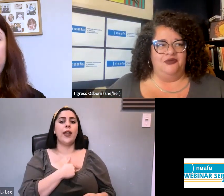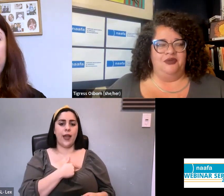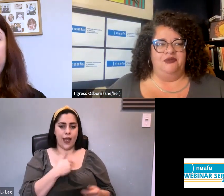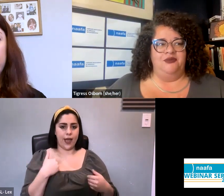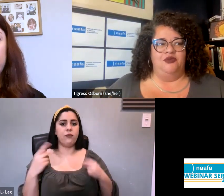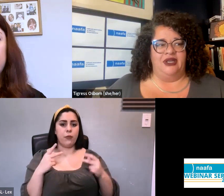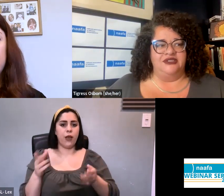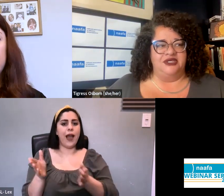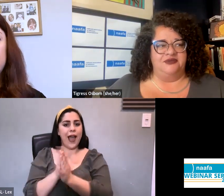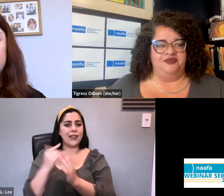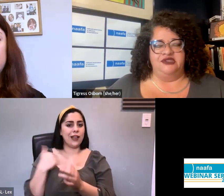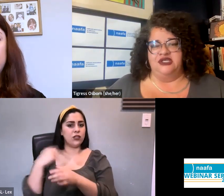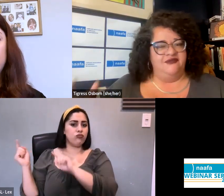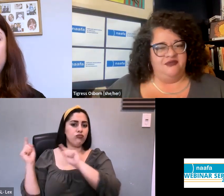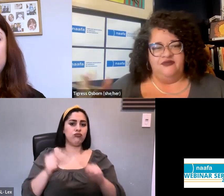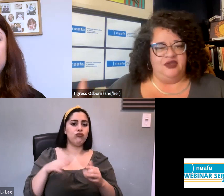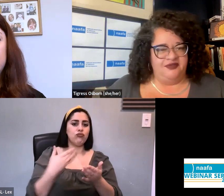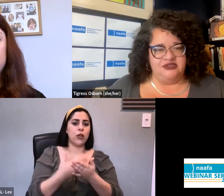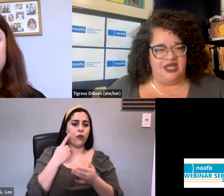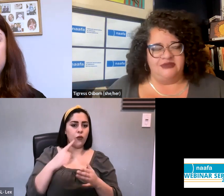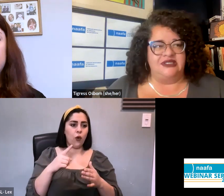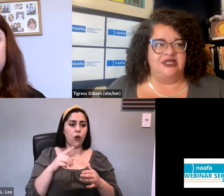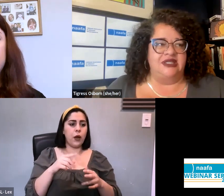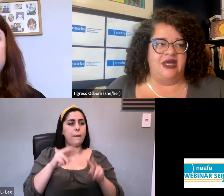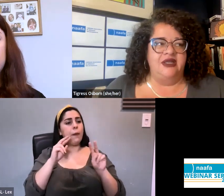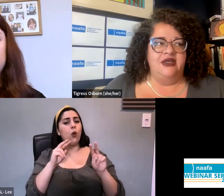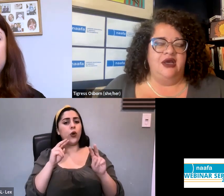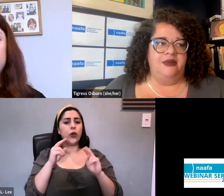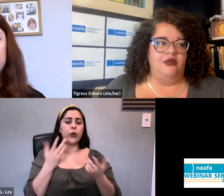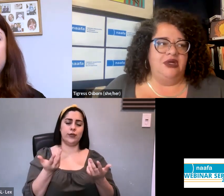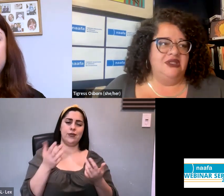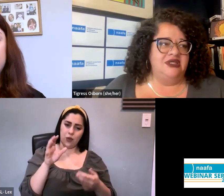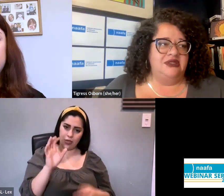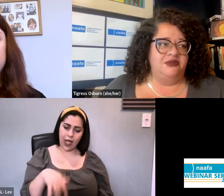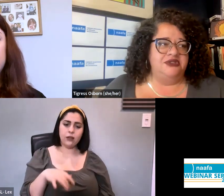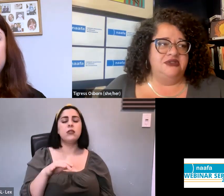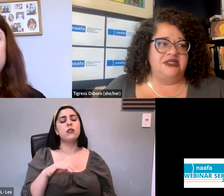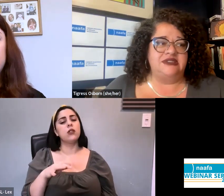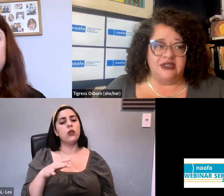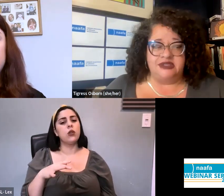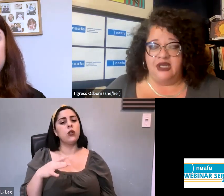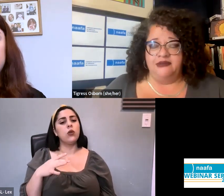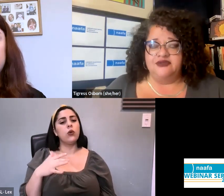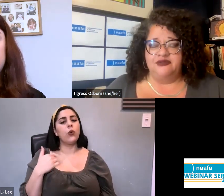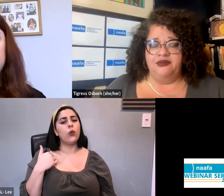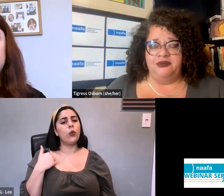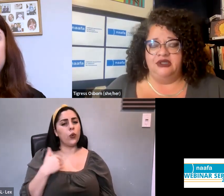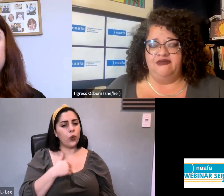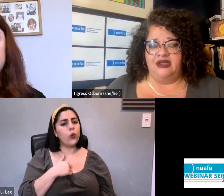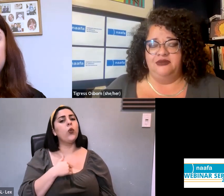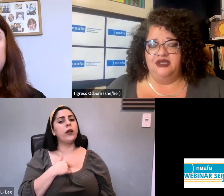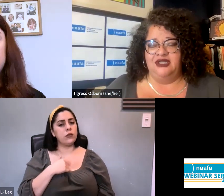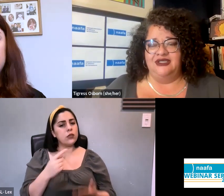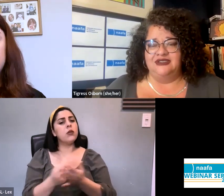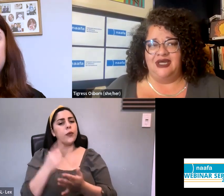or people wanting to give in folks' names, things like that. And one of the things that we do see sometimes from people